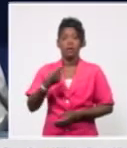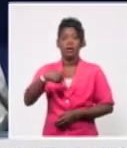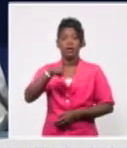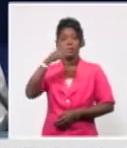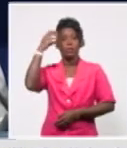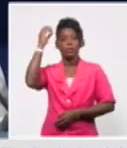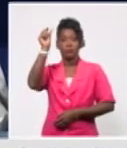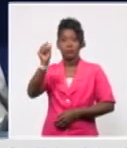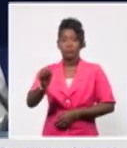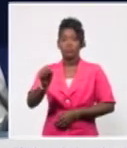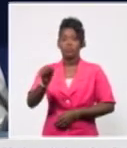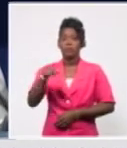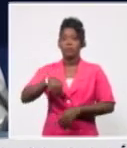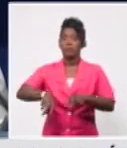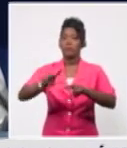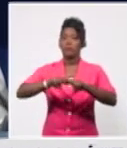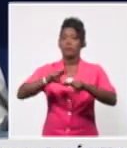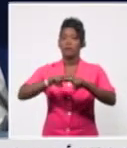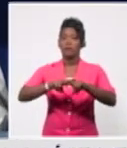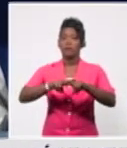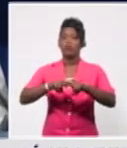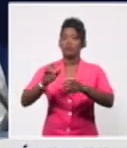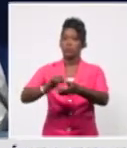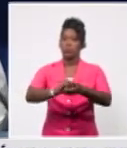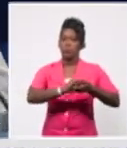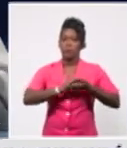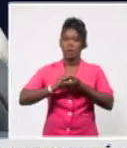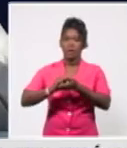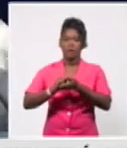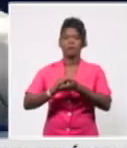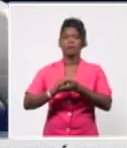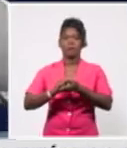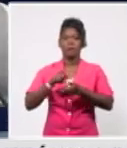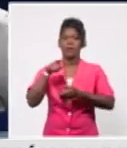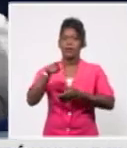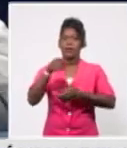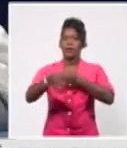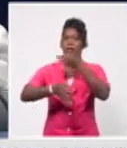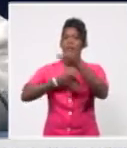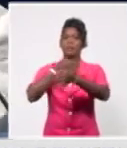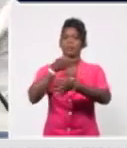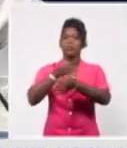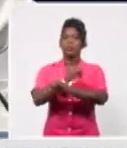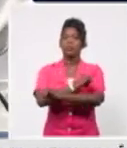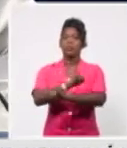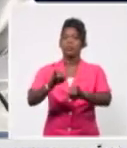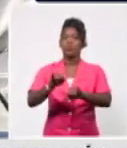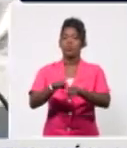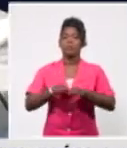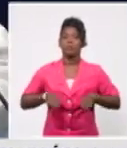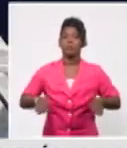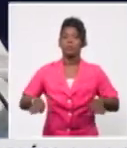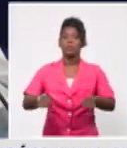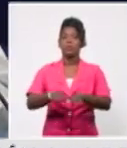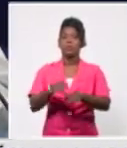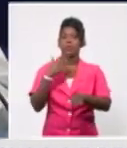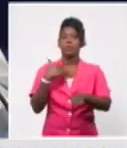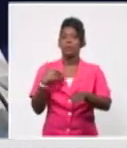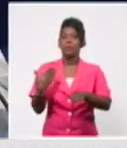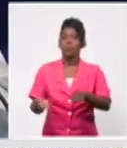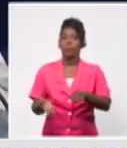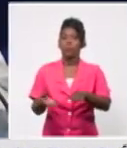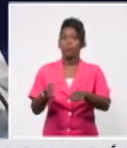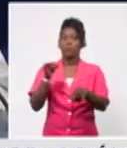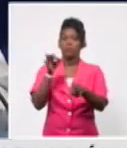COVID-19 death toll on the island rises to 108, with a mortality rate of